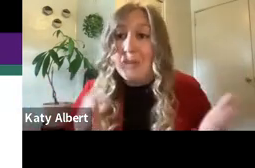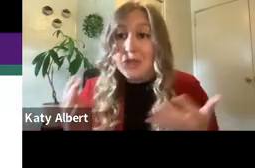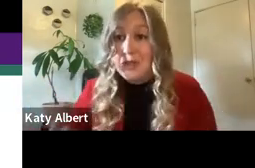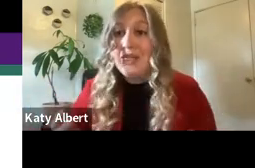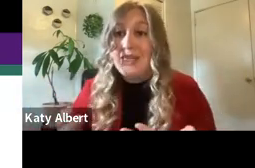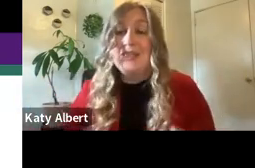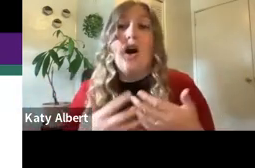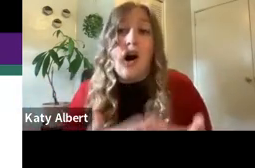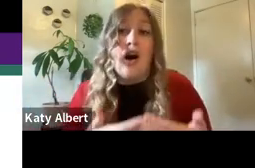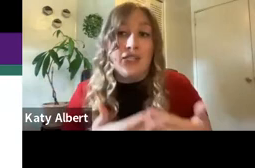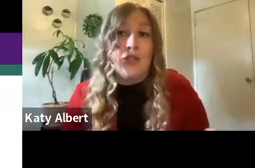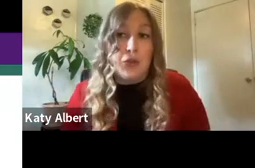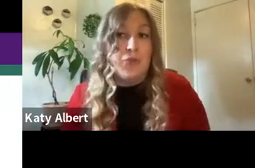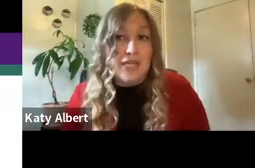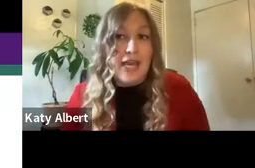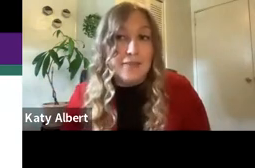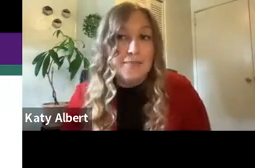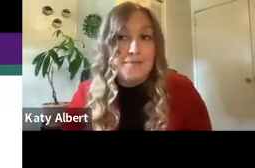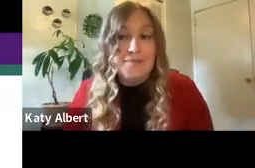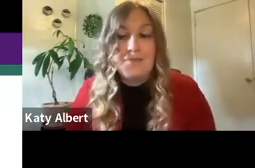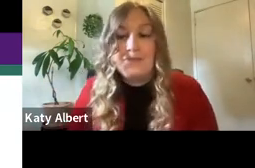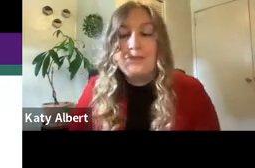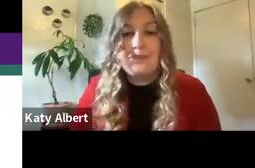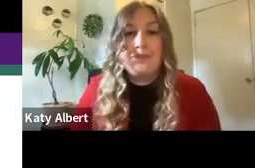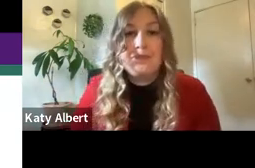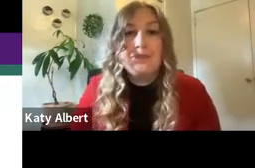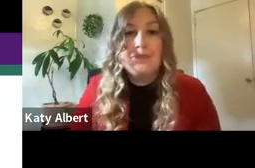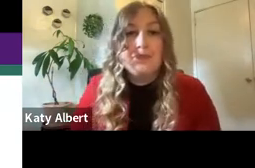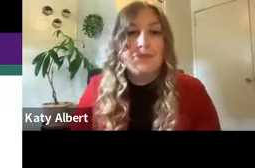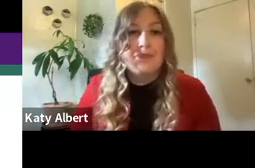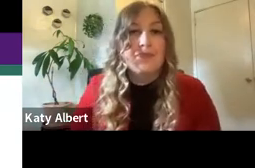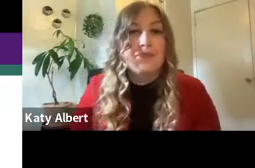social opportunities on social media.